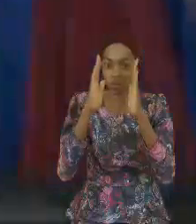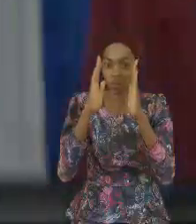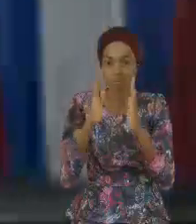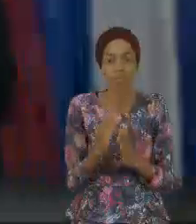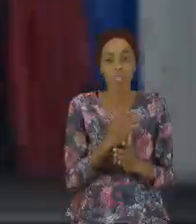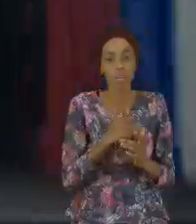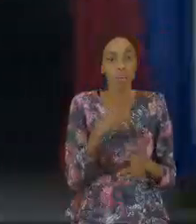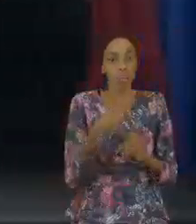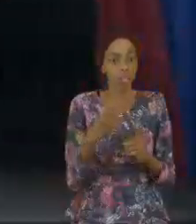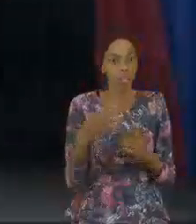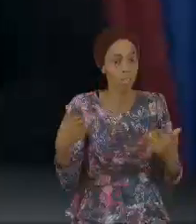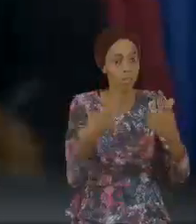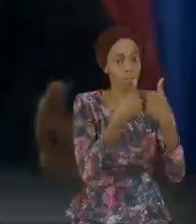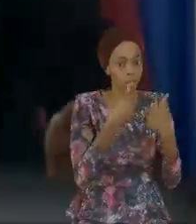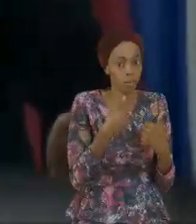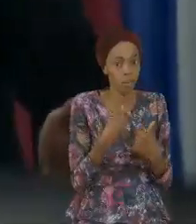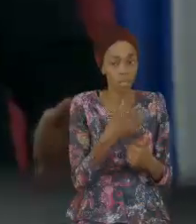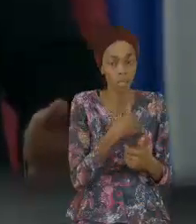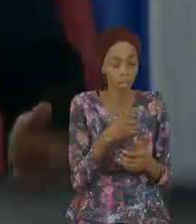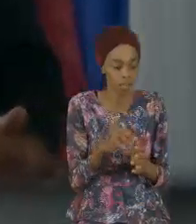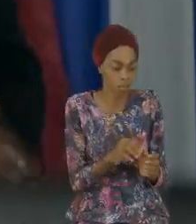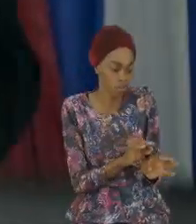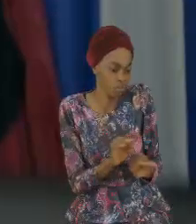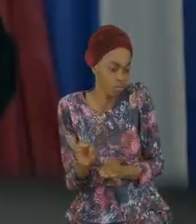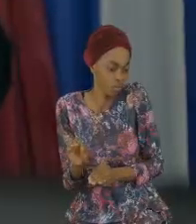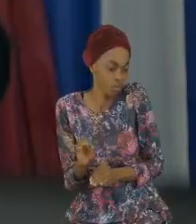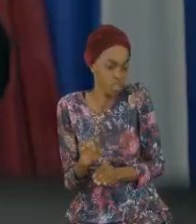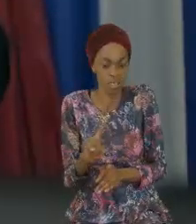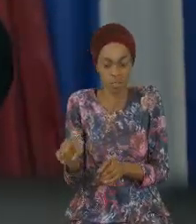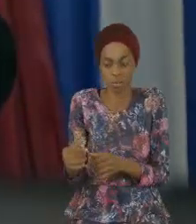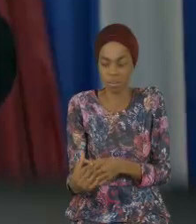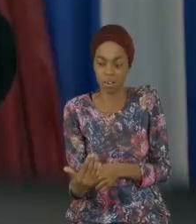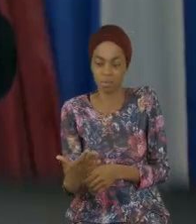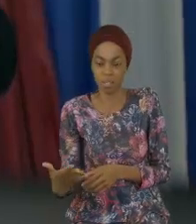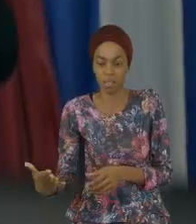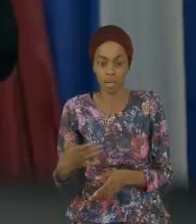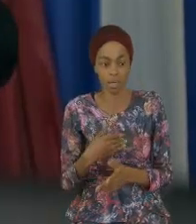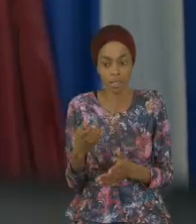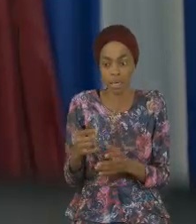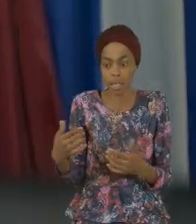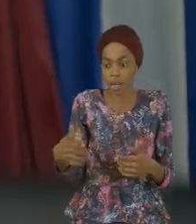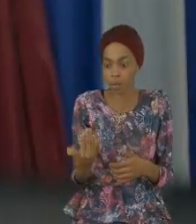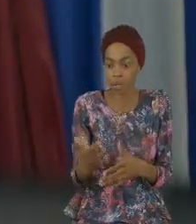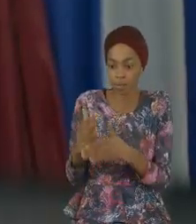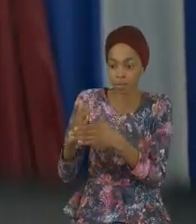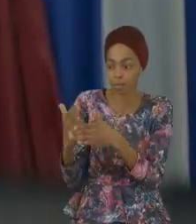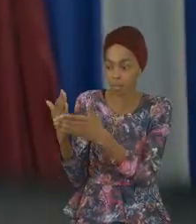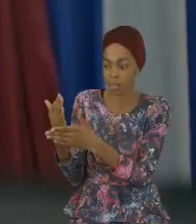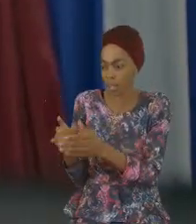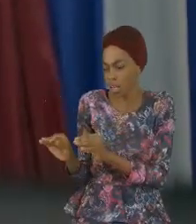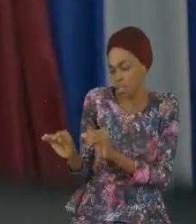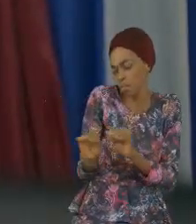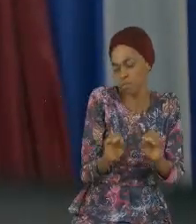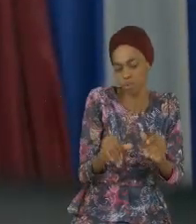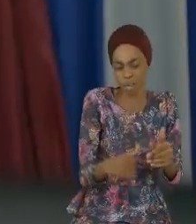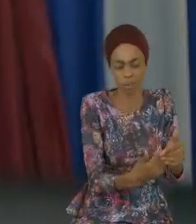a little challenge there, he gets away and goes to another thing. And then there's a little blockage there, he moves to another.